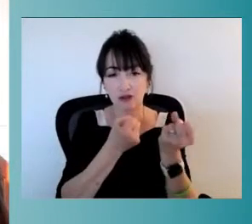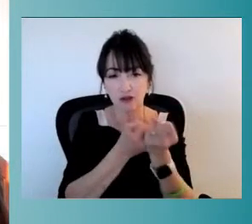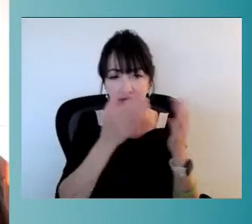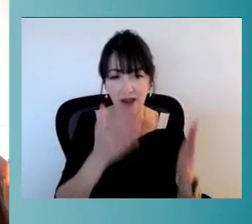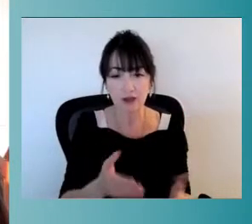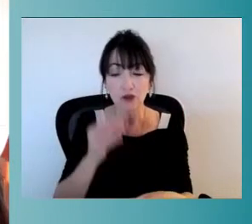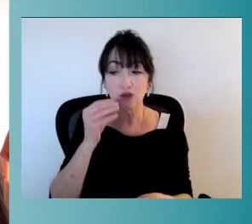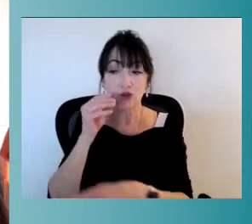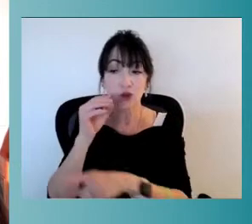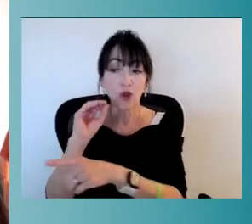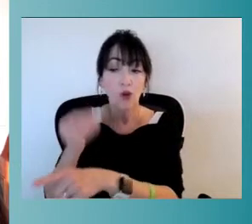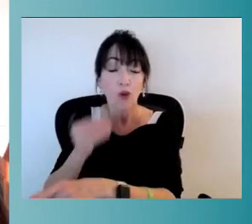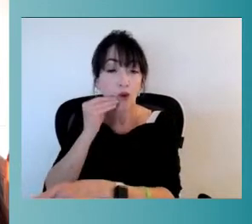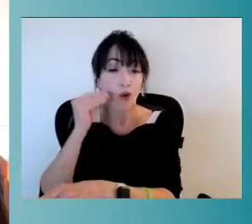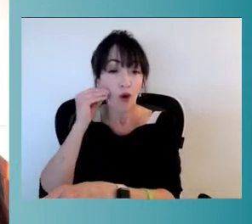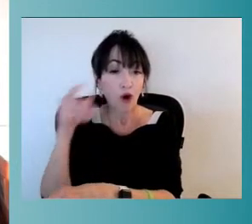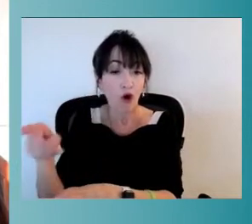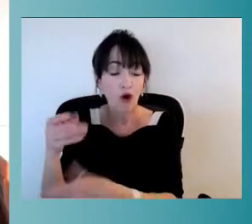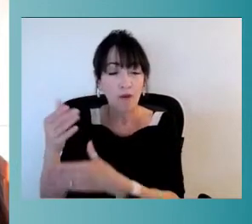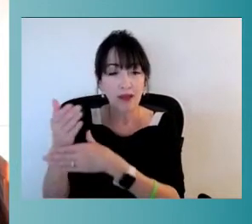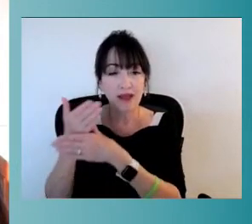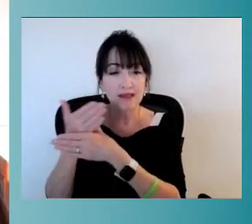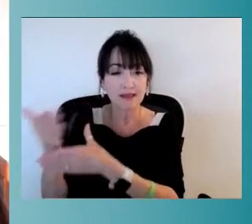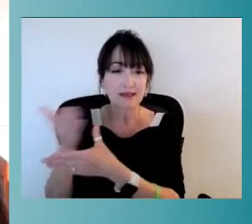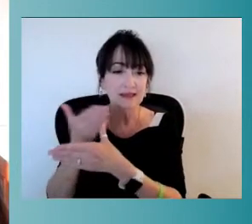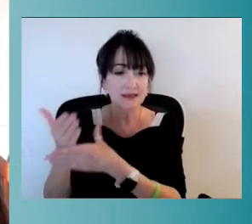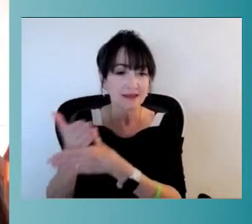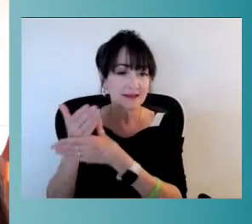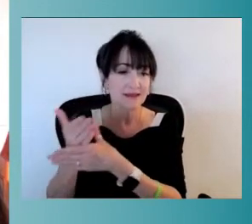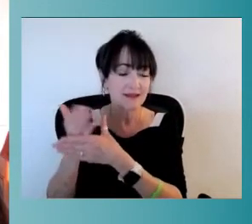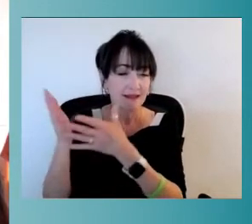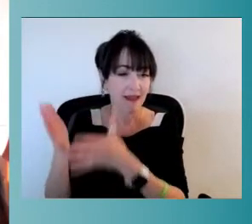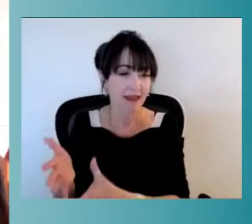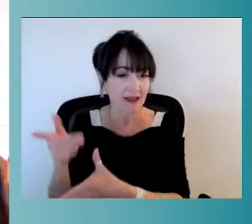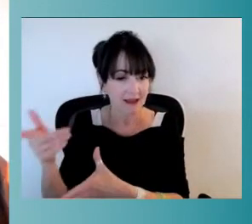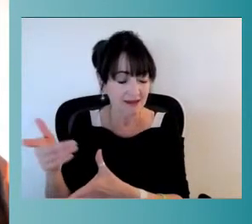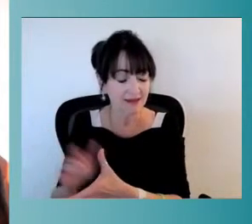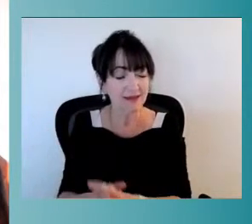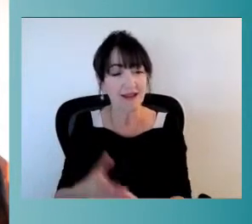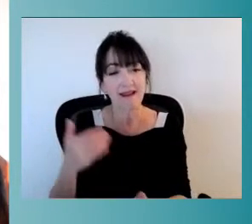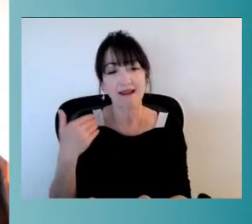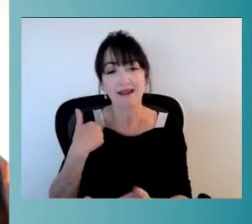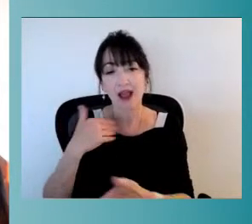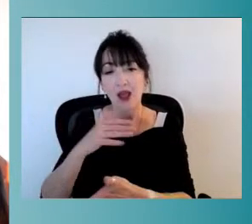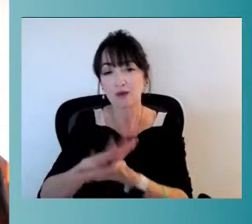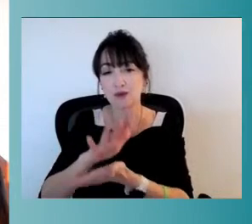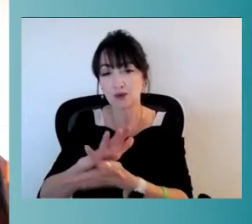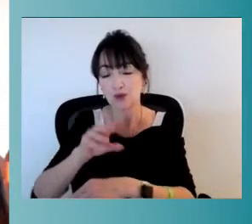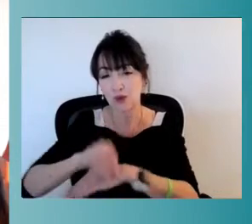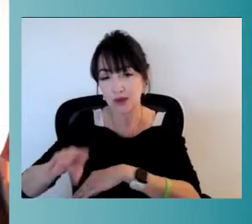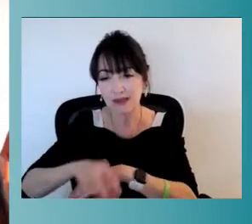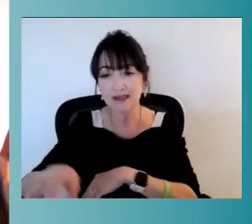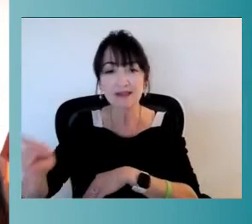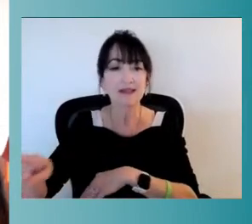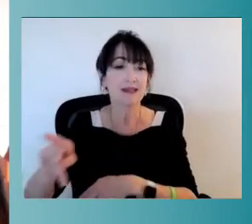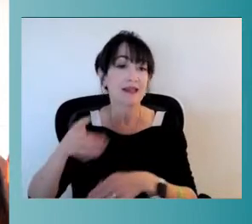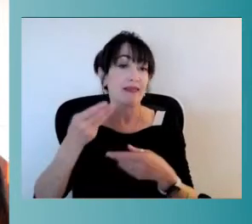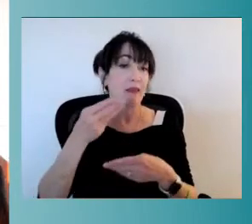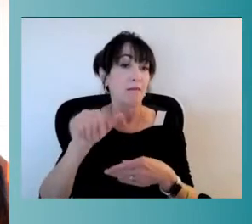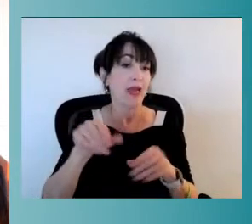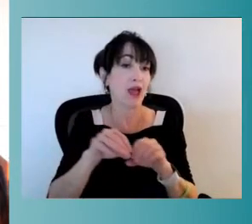we have our school counselors in elementary and middle school, we had our master's level, a social work